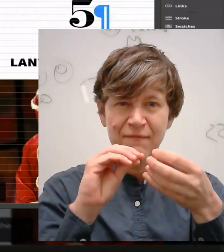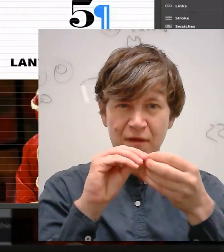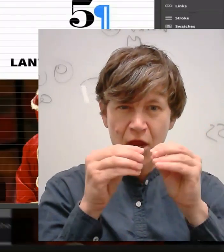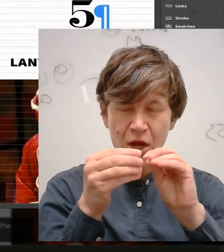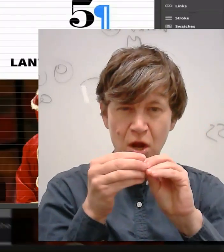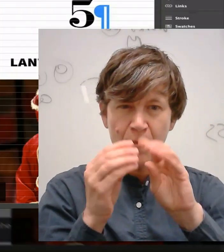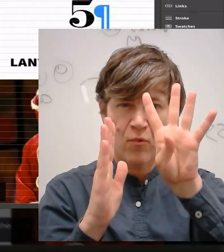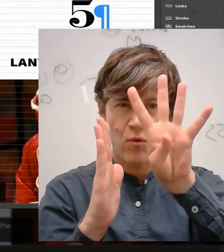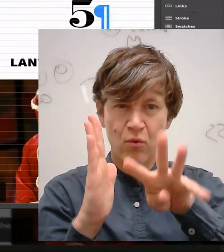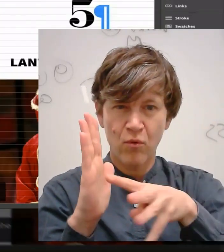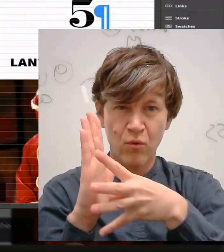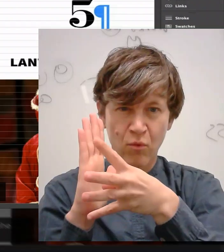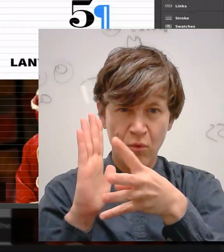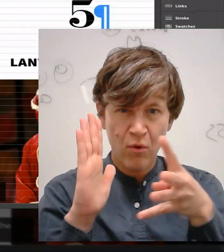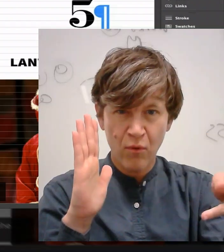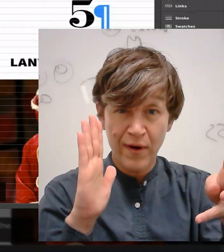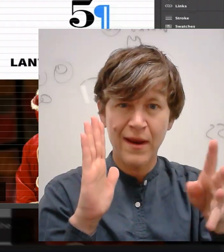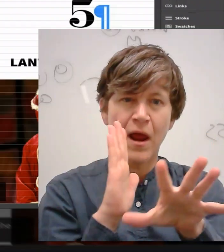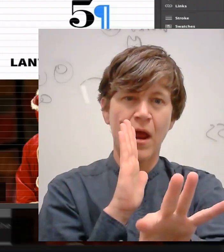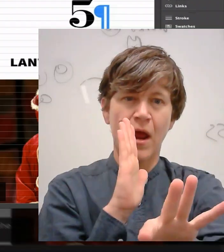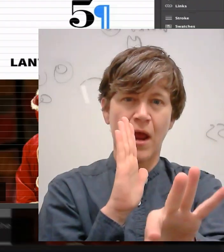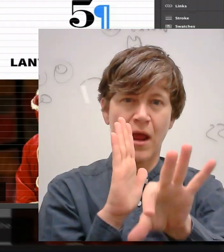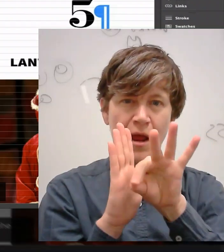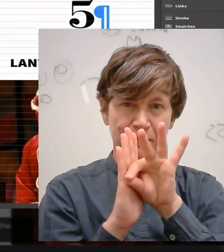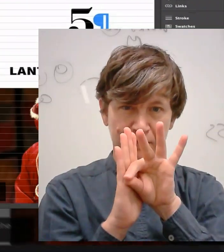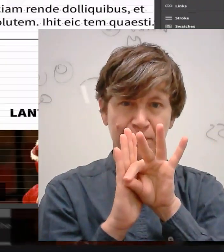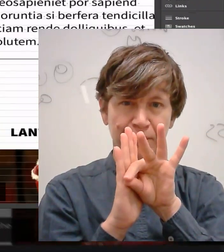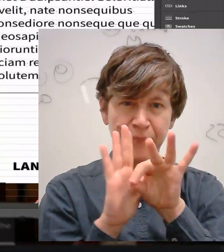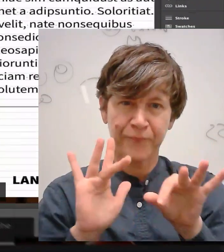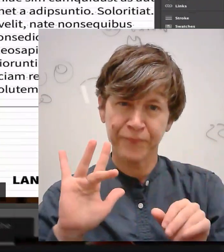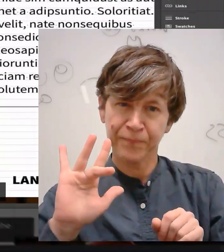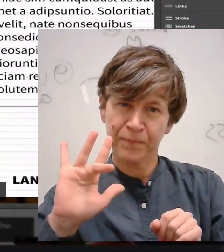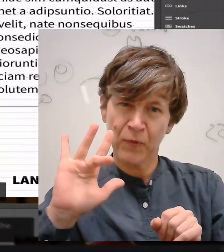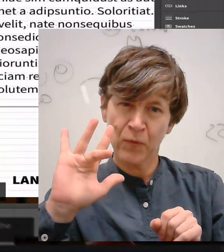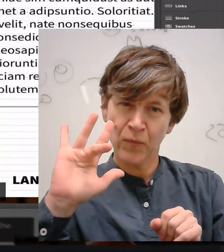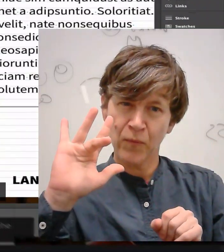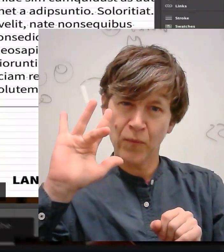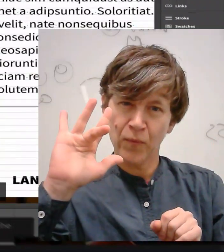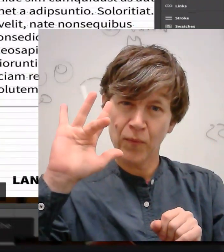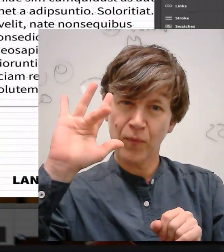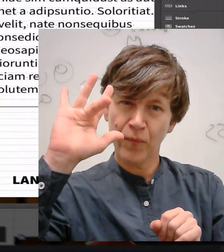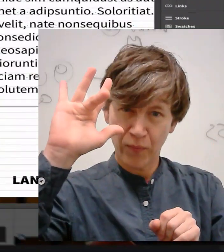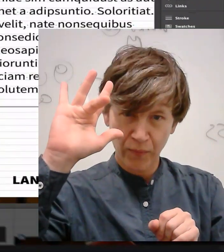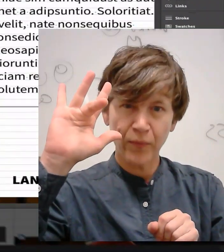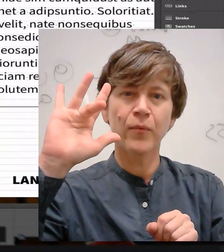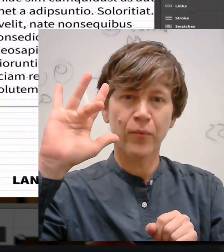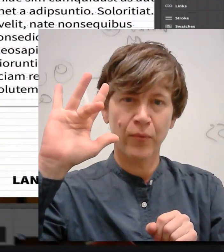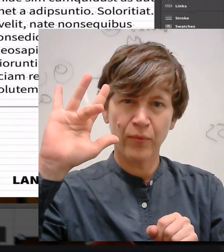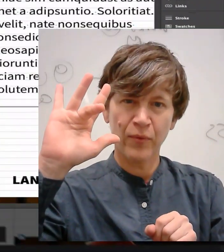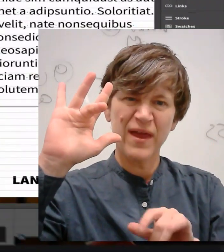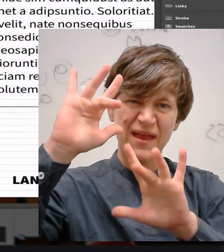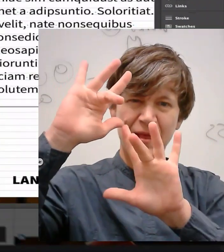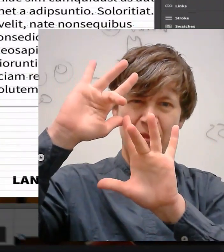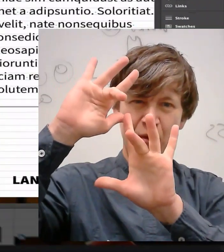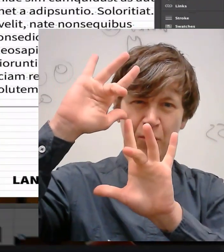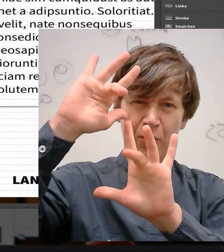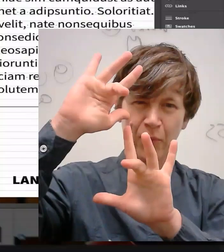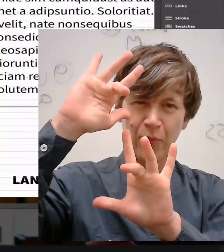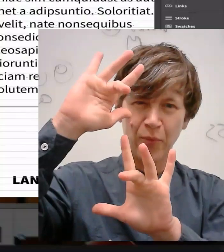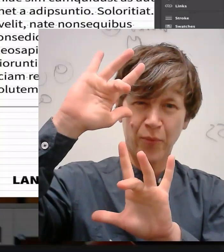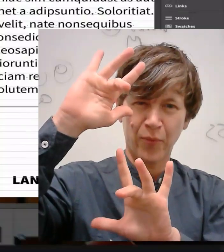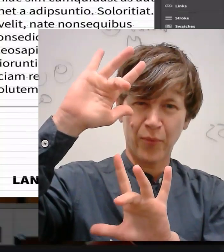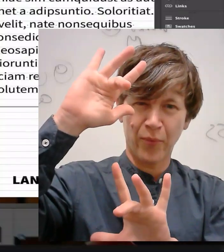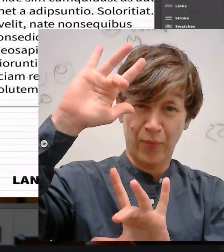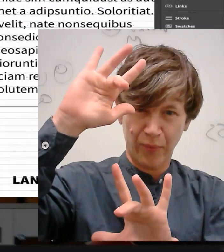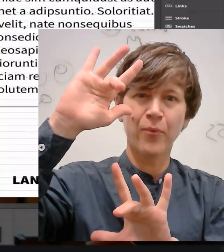select it and then just drag it up from the bottom and also drag it down from the top. Now, because